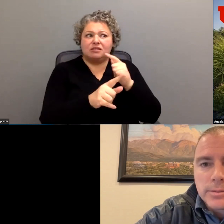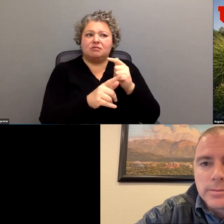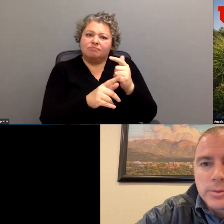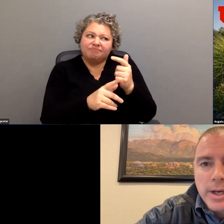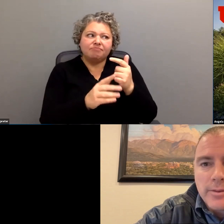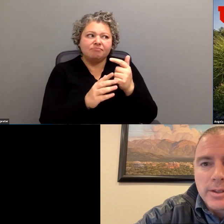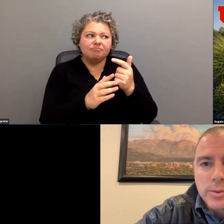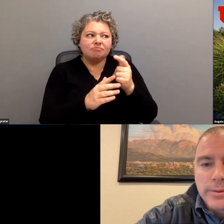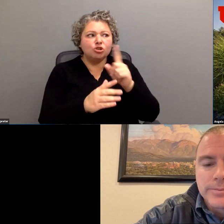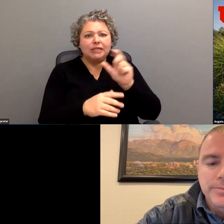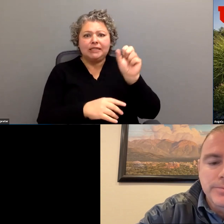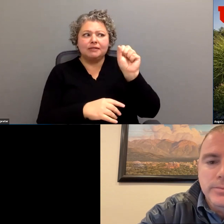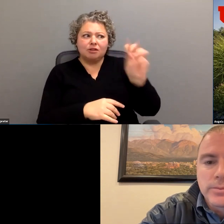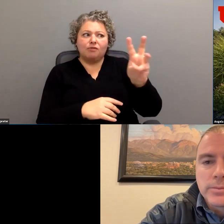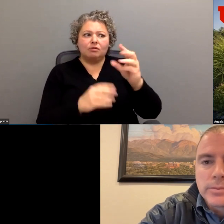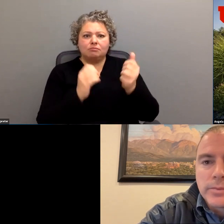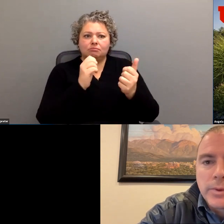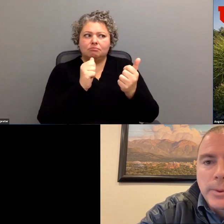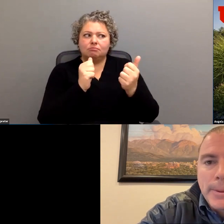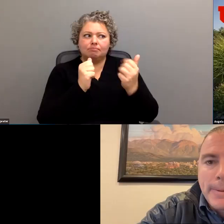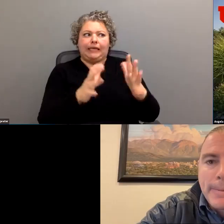Hootsuite would have it as well.